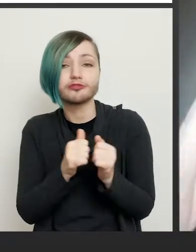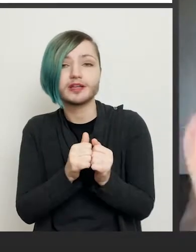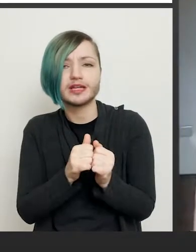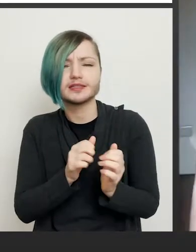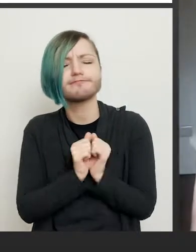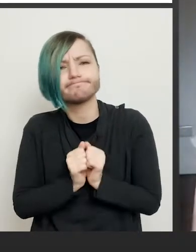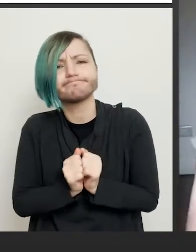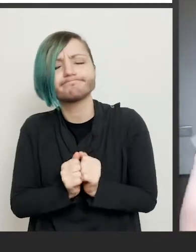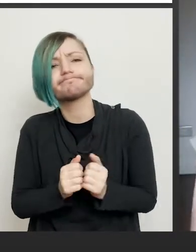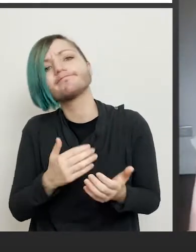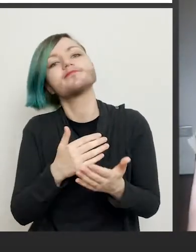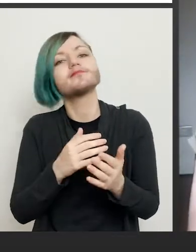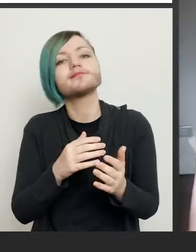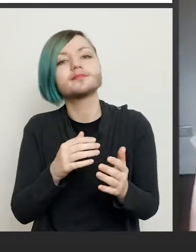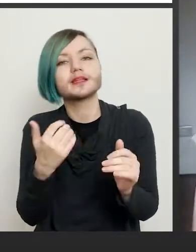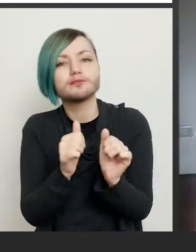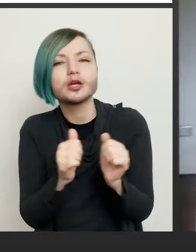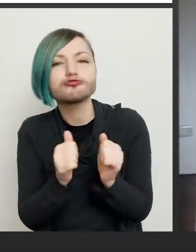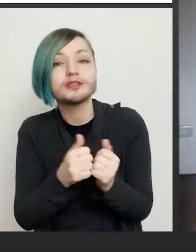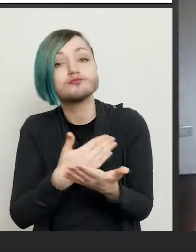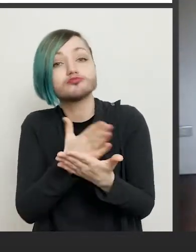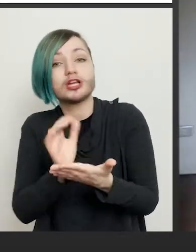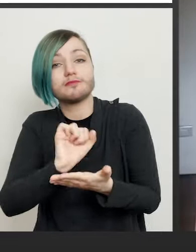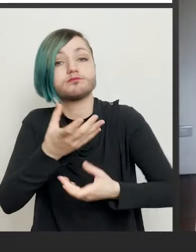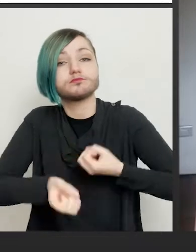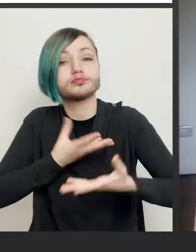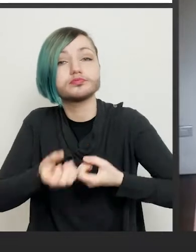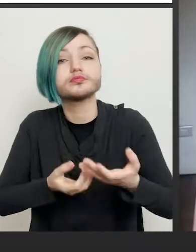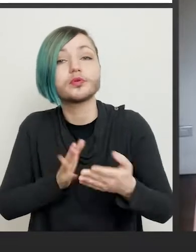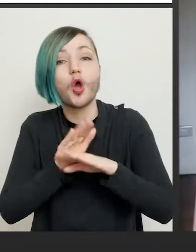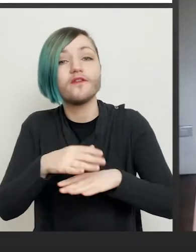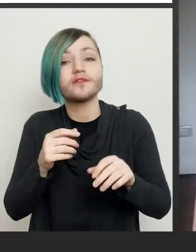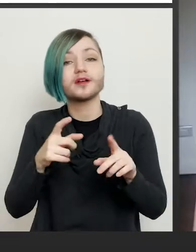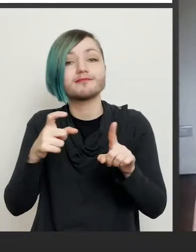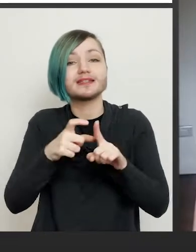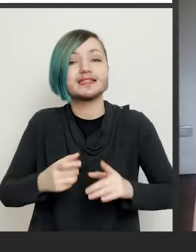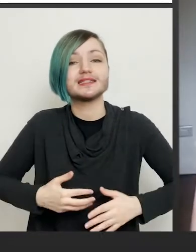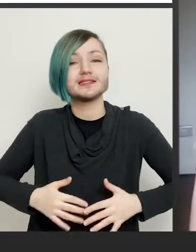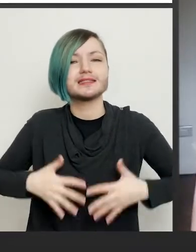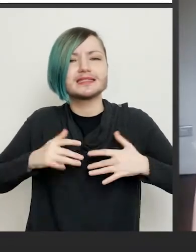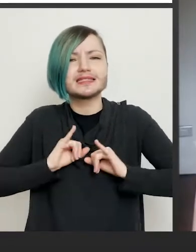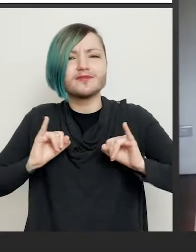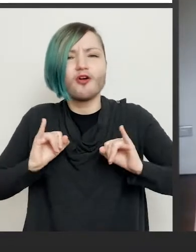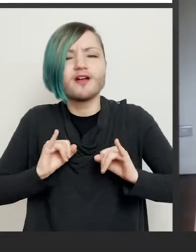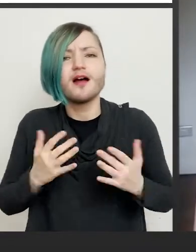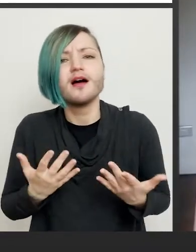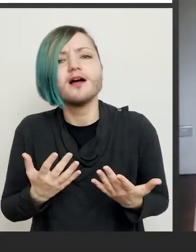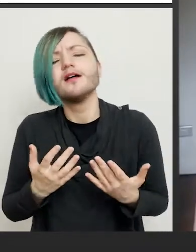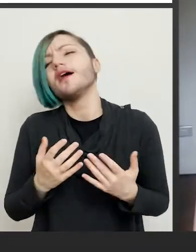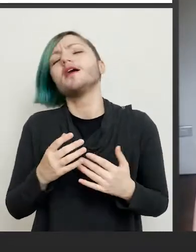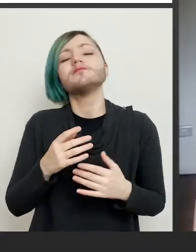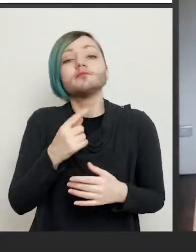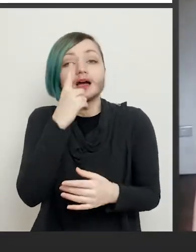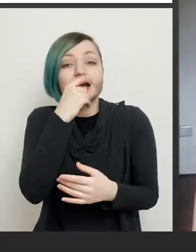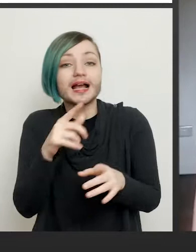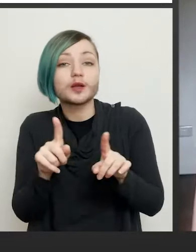your own experience of some of these elements of dysphoria with us. But I'd also love you, if you can, to come through and